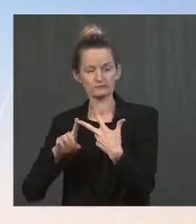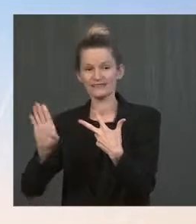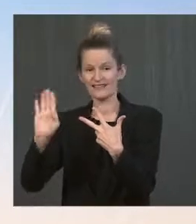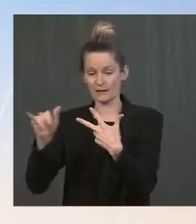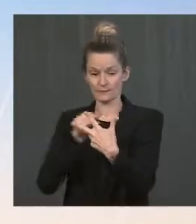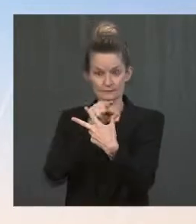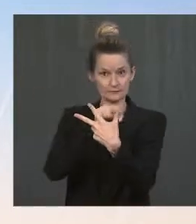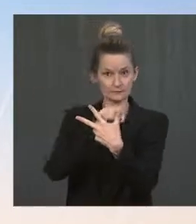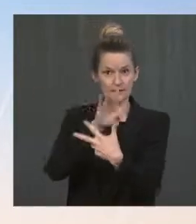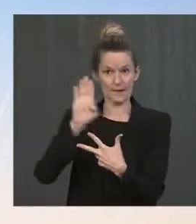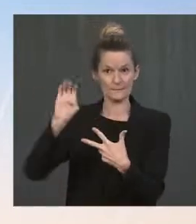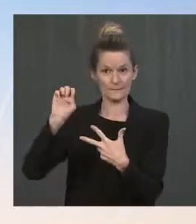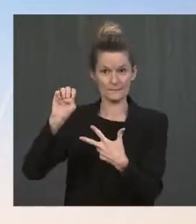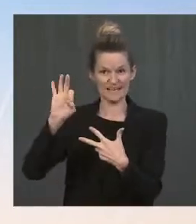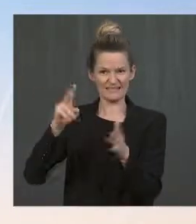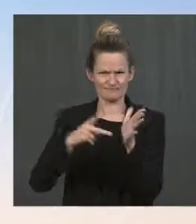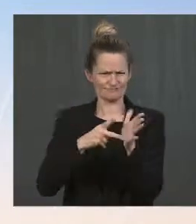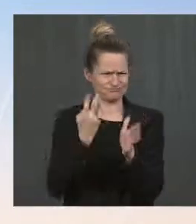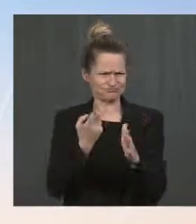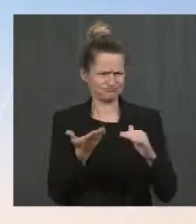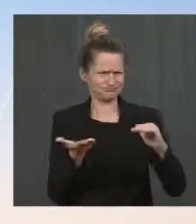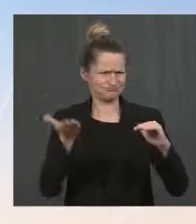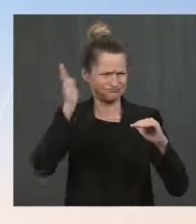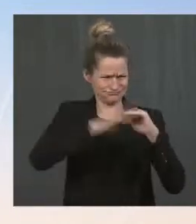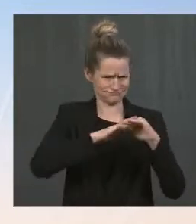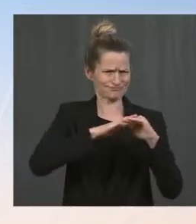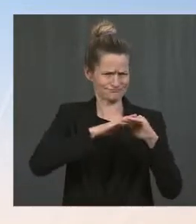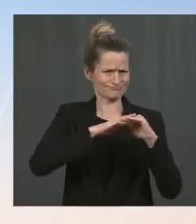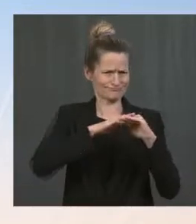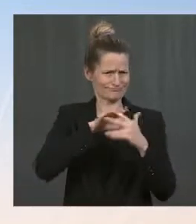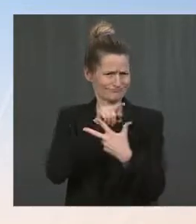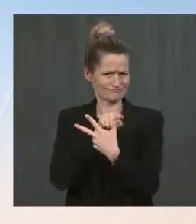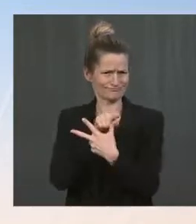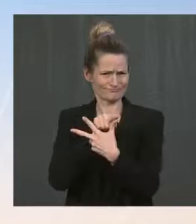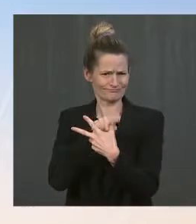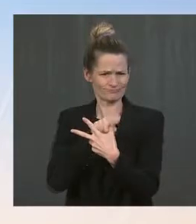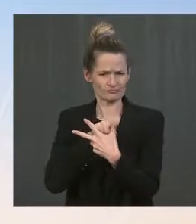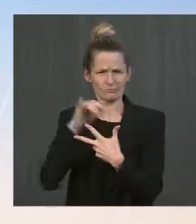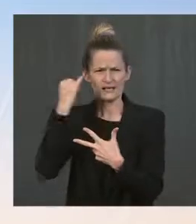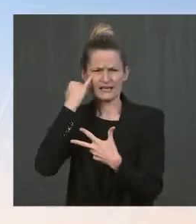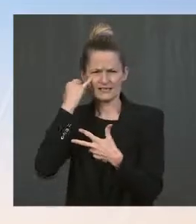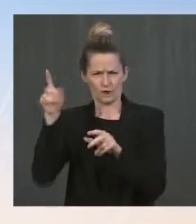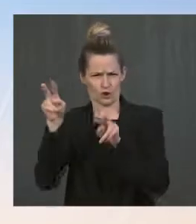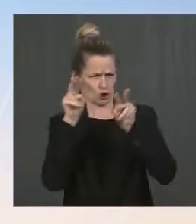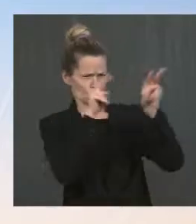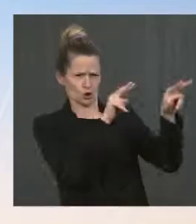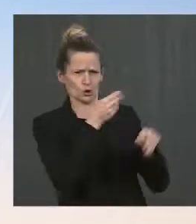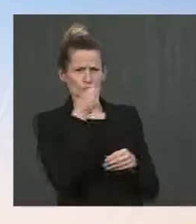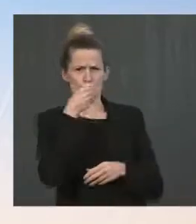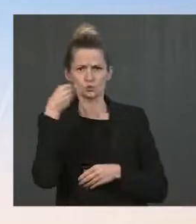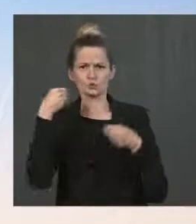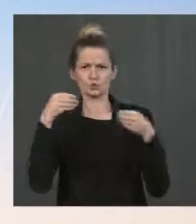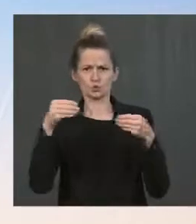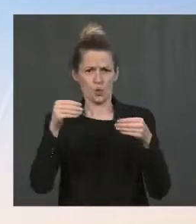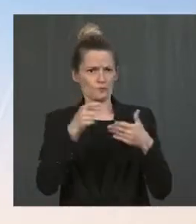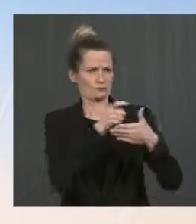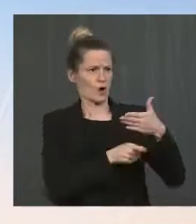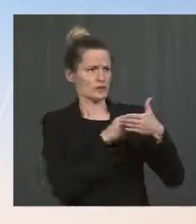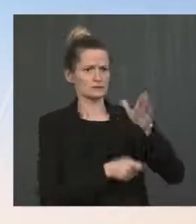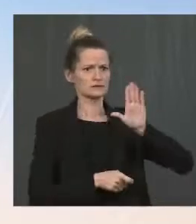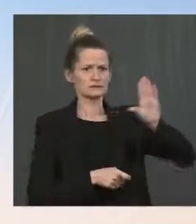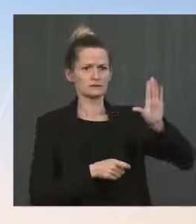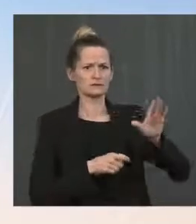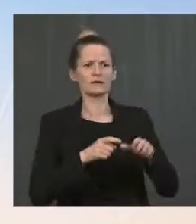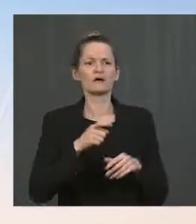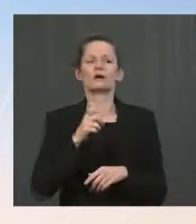of months. In fact, if you look at the category that is grocery prices, what economists call food at home, so food that is being